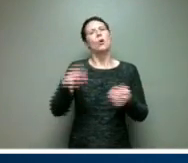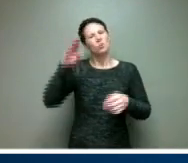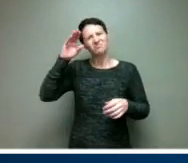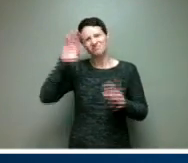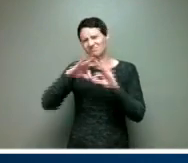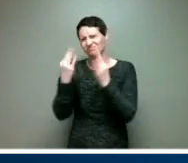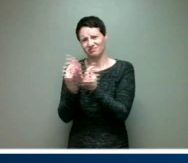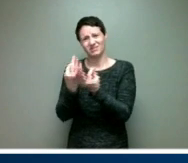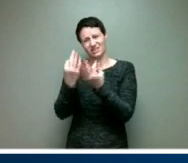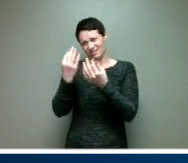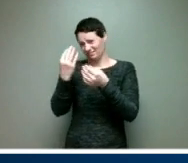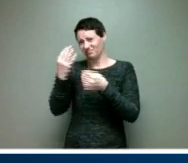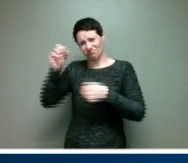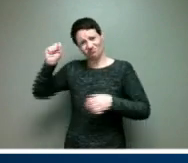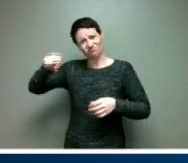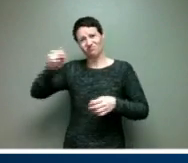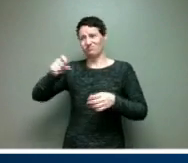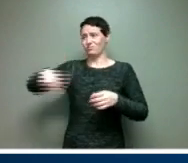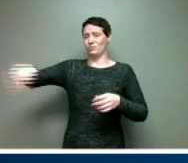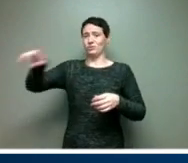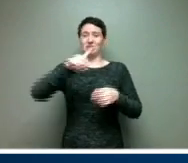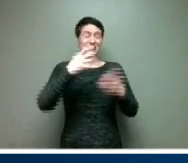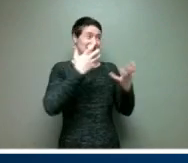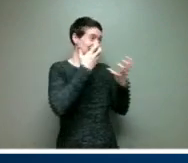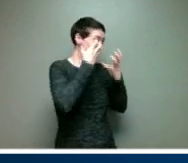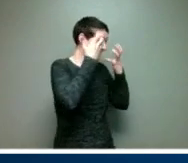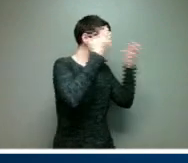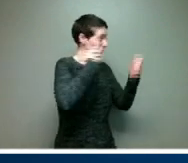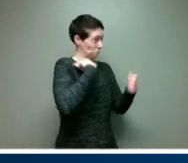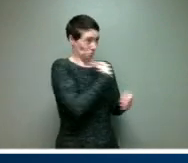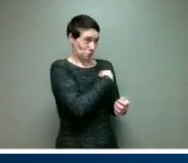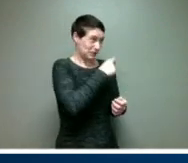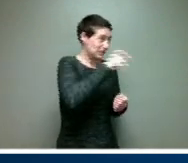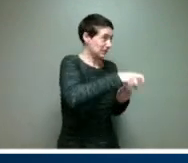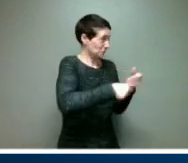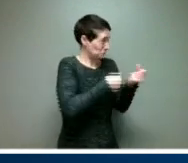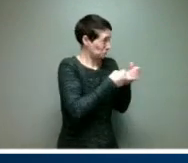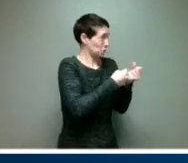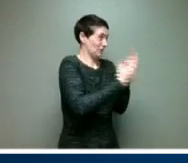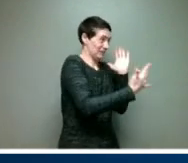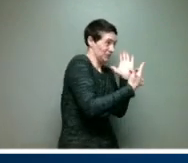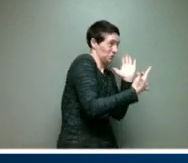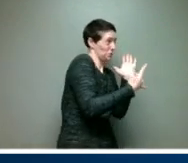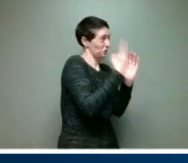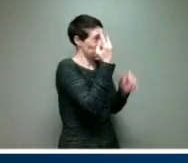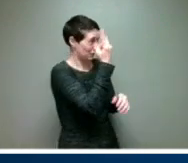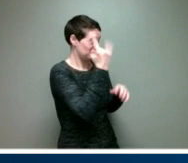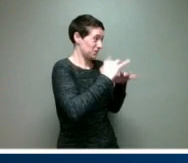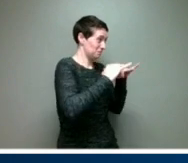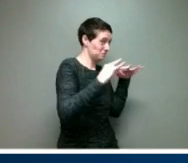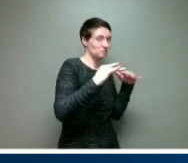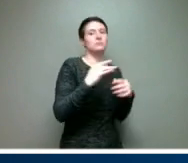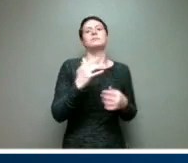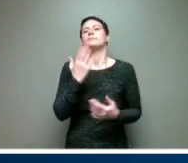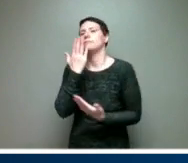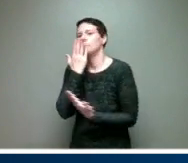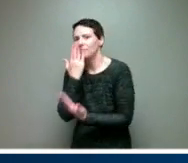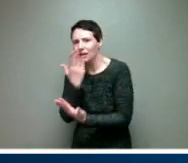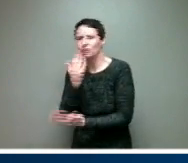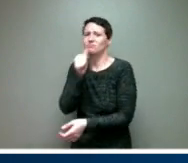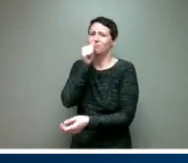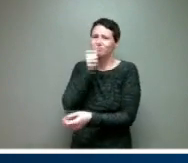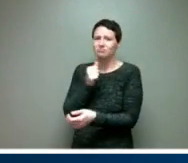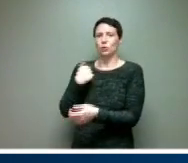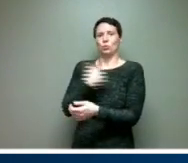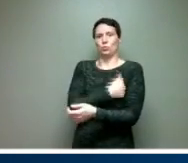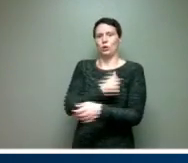So again, we ask that you please be patient with us. You can go online and see those additional resources